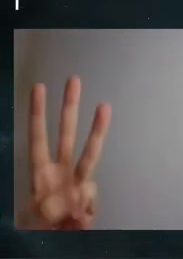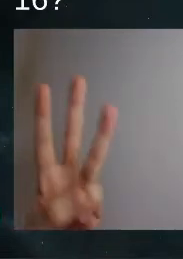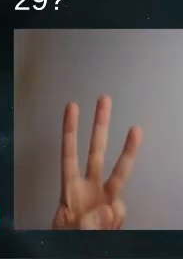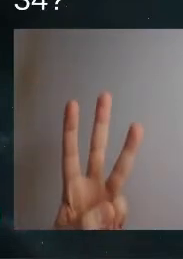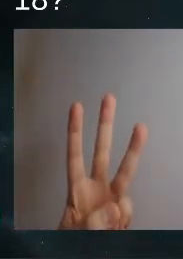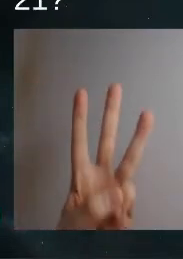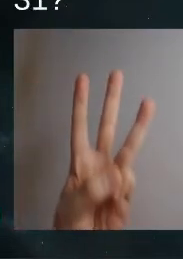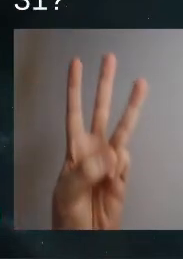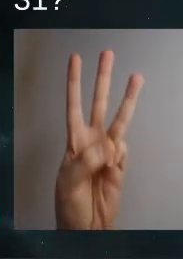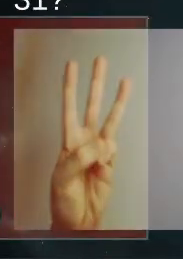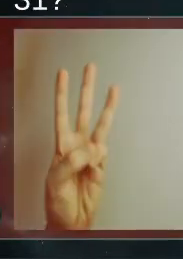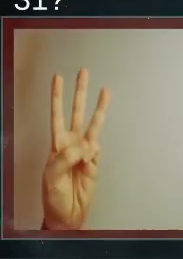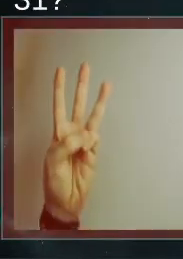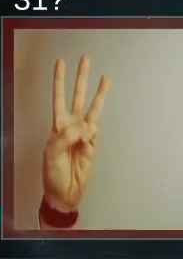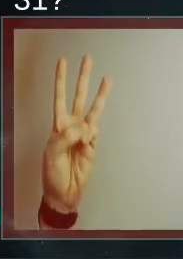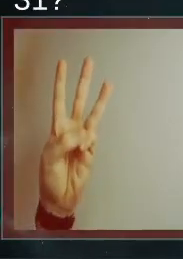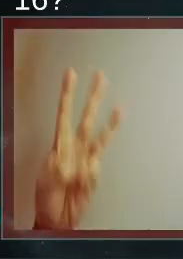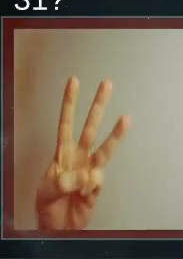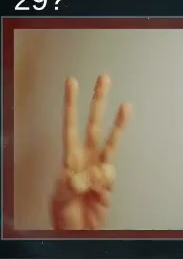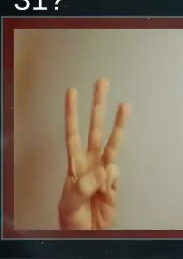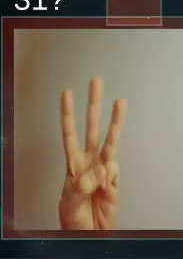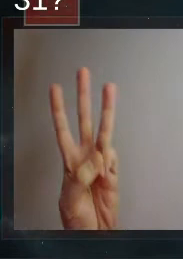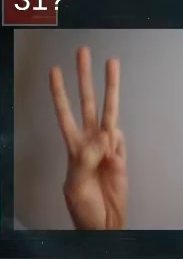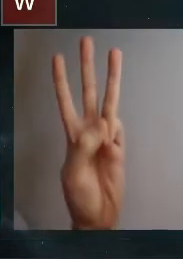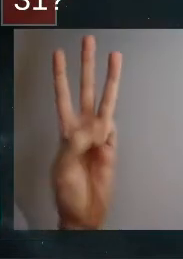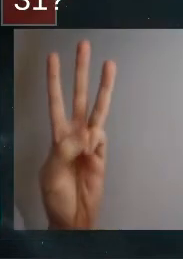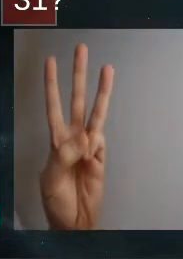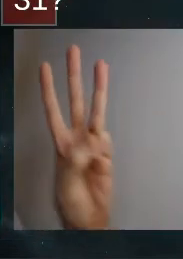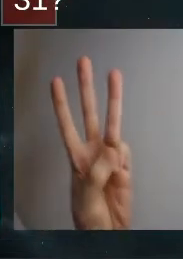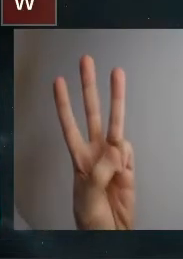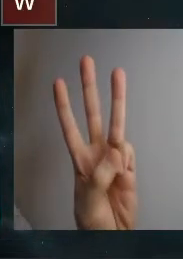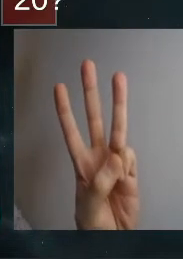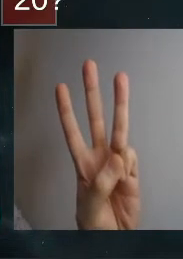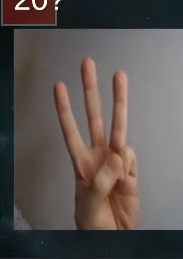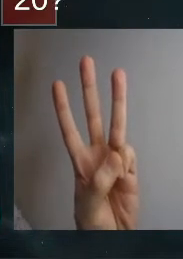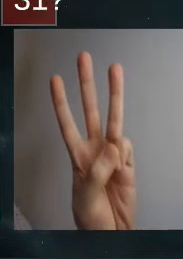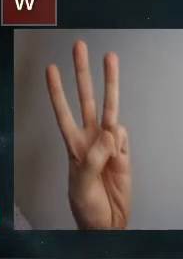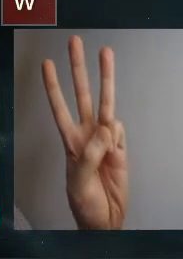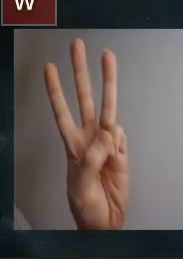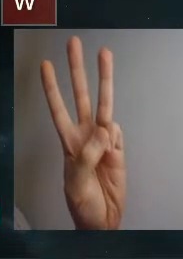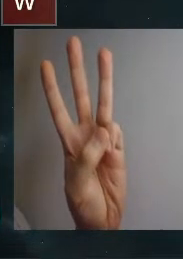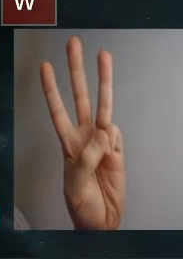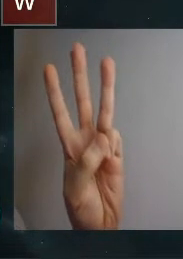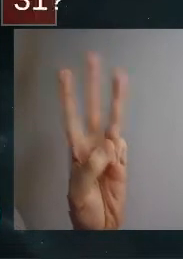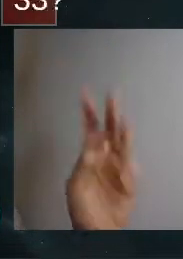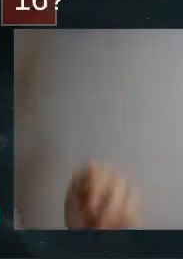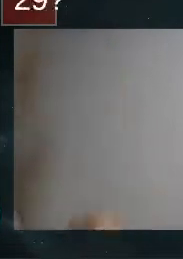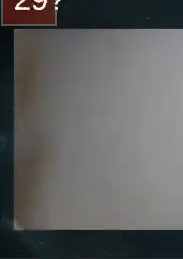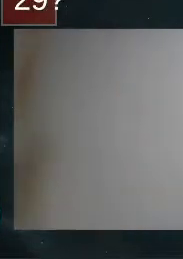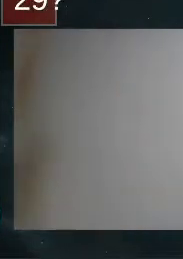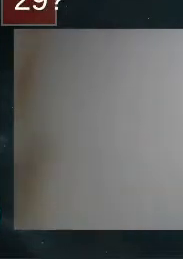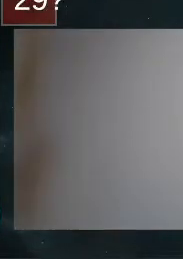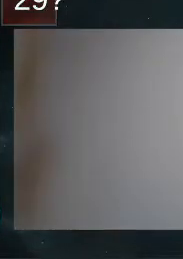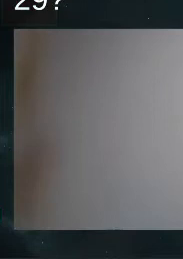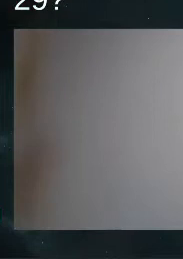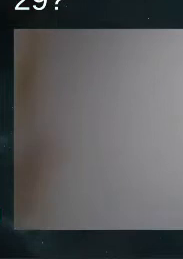the game, you need to make the hand sign for one of the following letters: C, R, O,